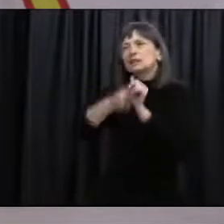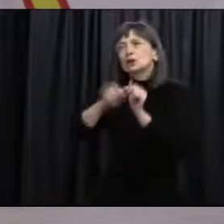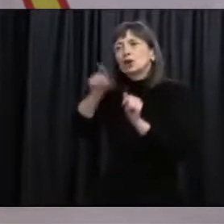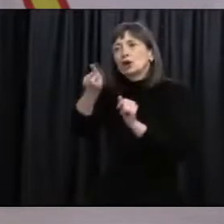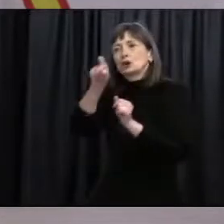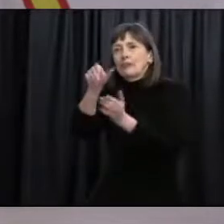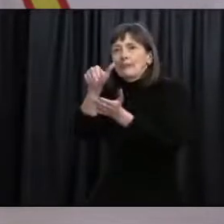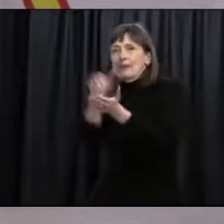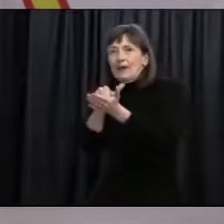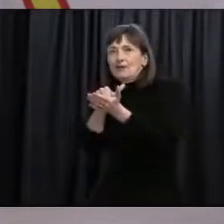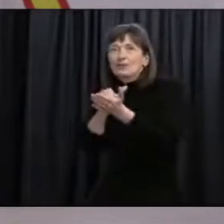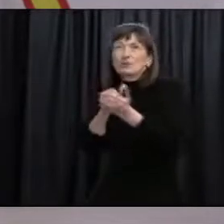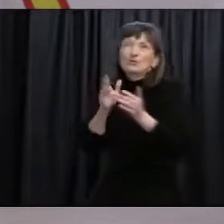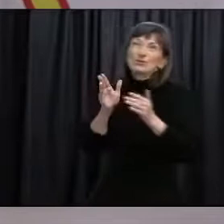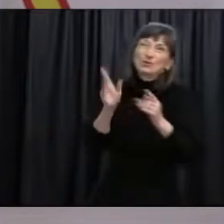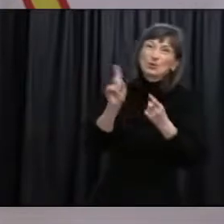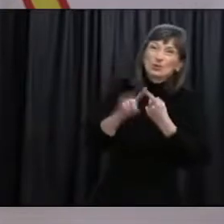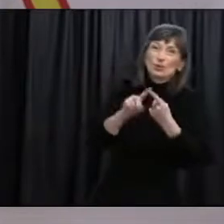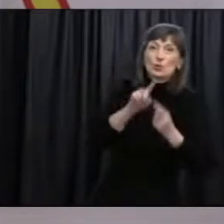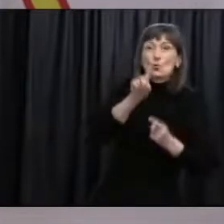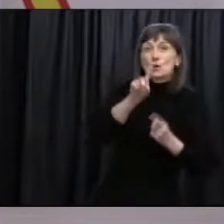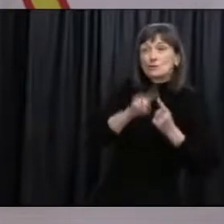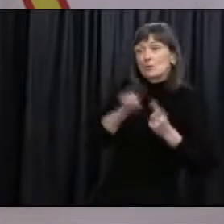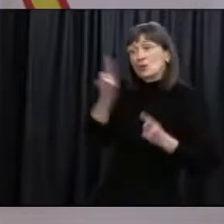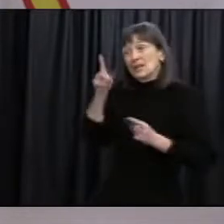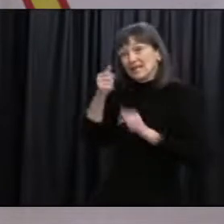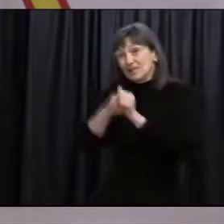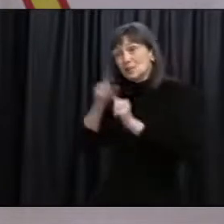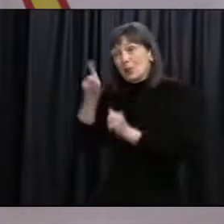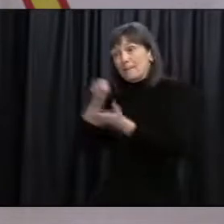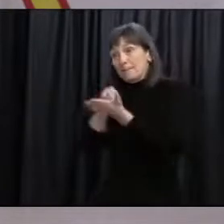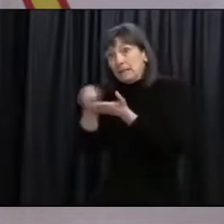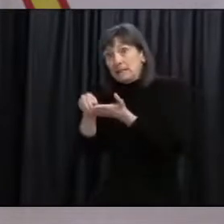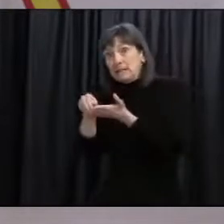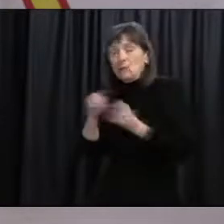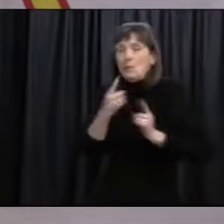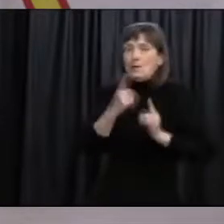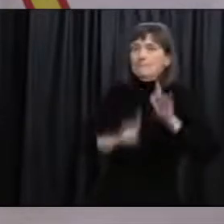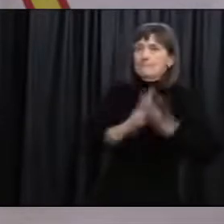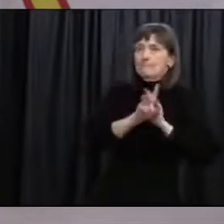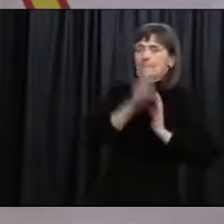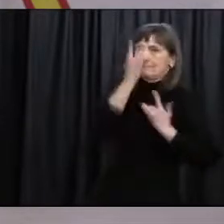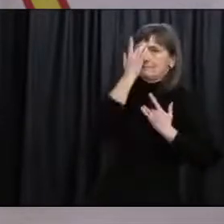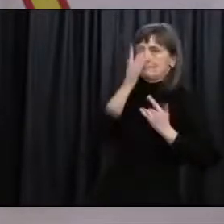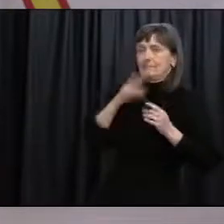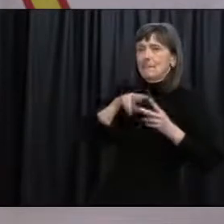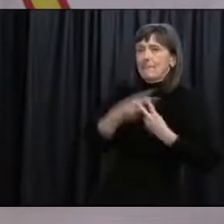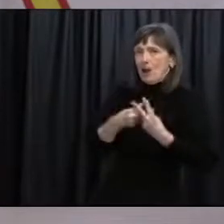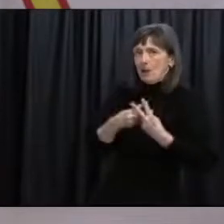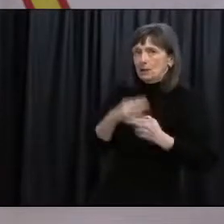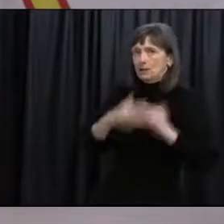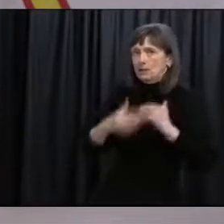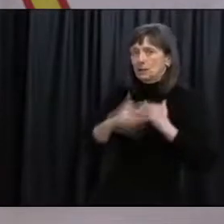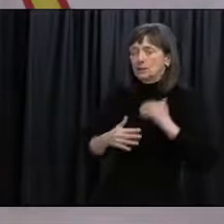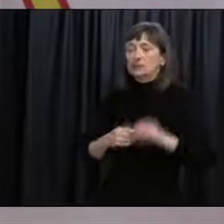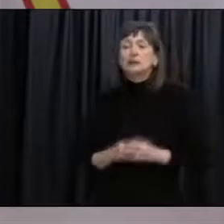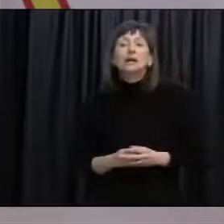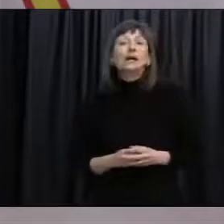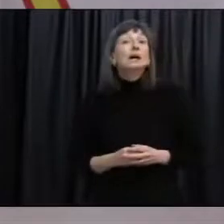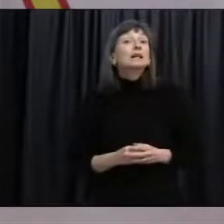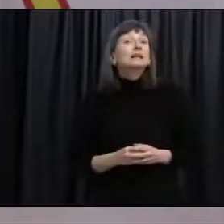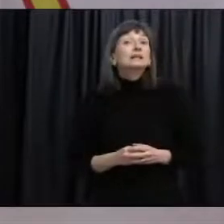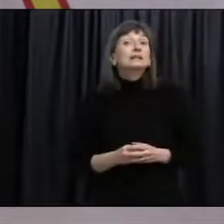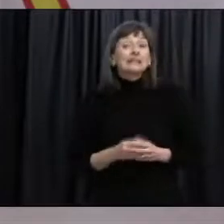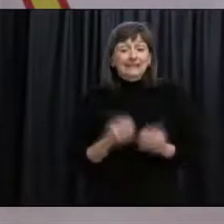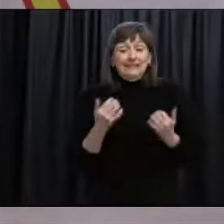100,000 to 1 in a million people vaccinated. To date, there have been no reported cases